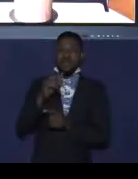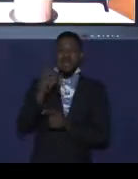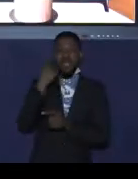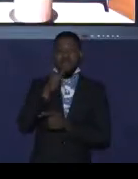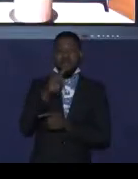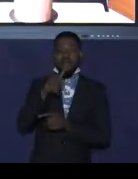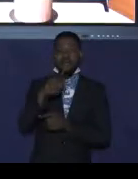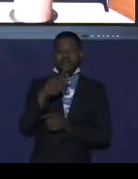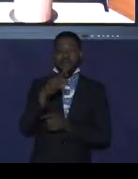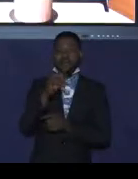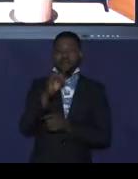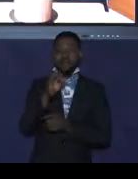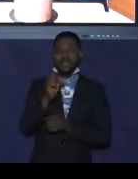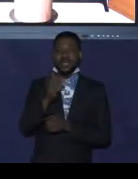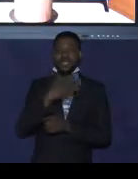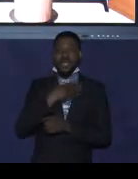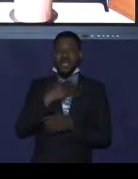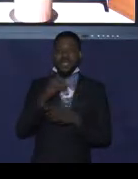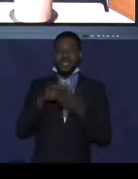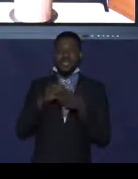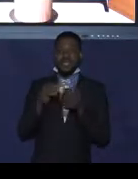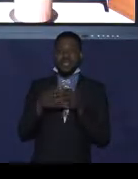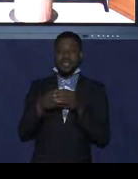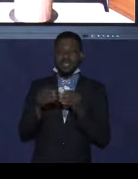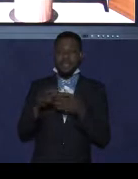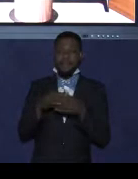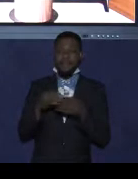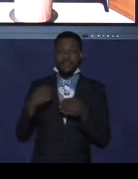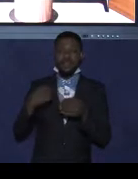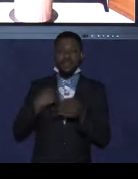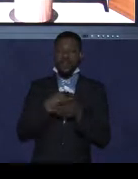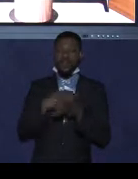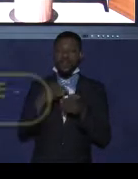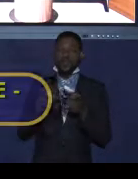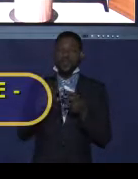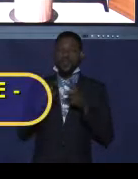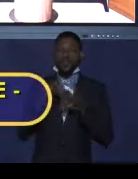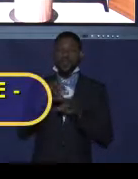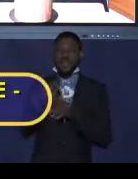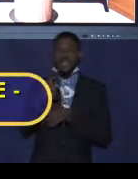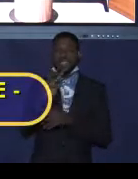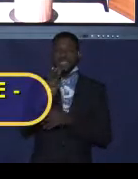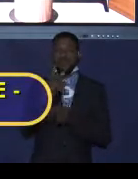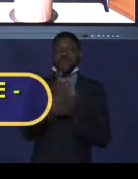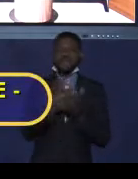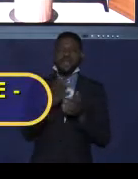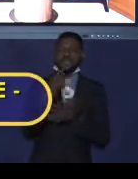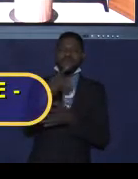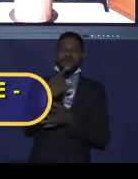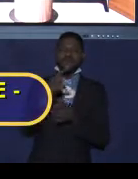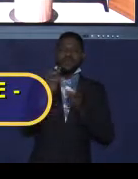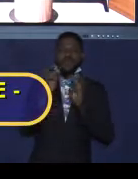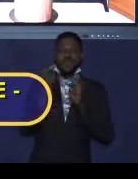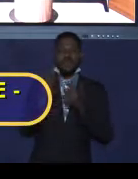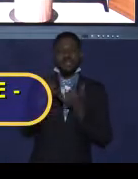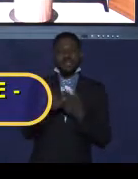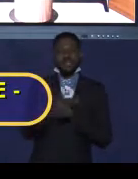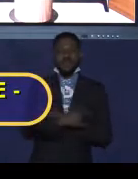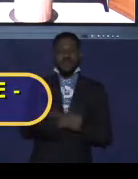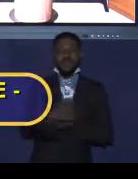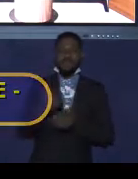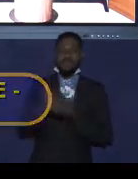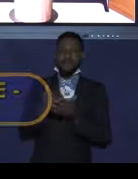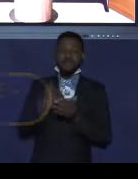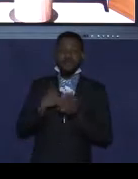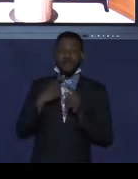for phrases and sentences. We will look at the second part of the topic today. But before we